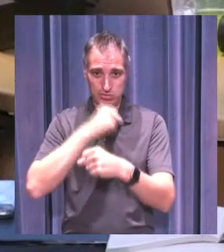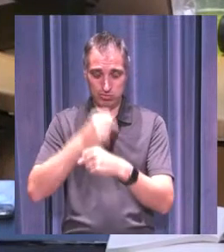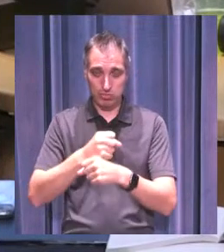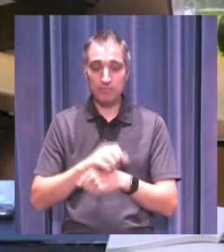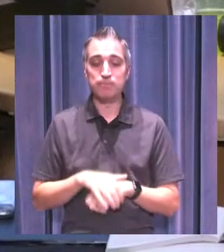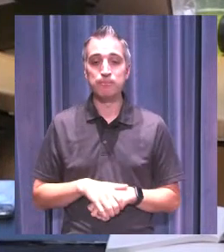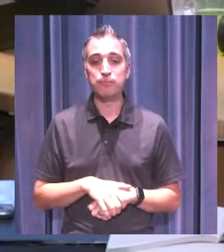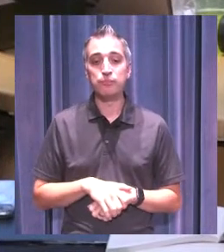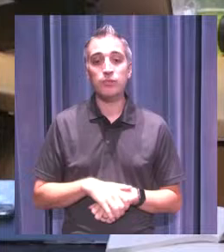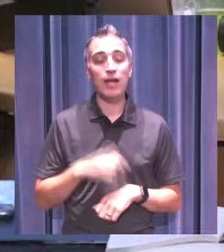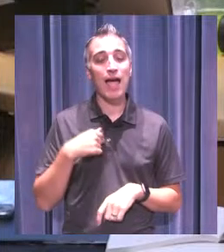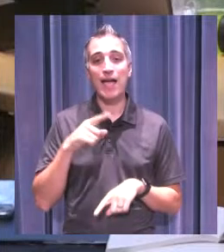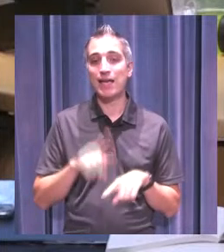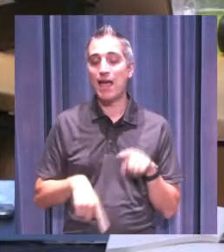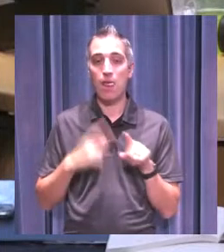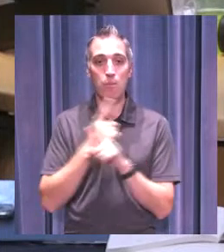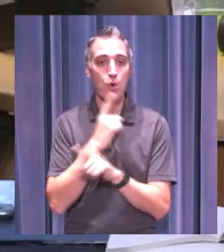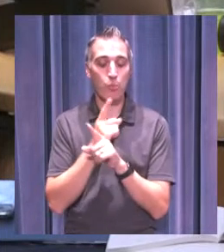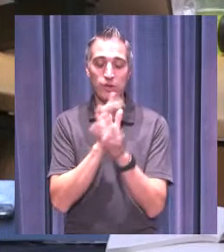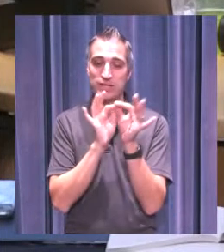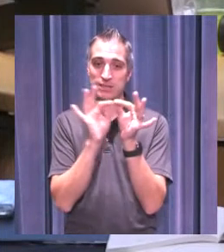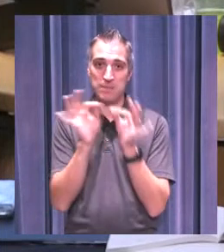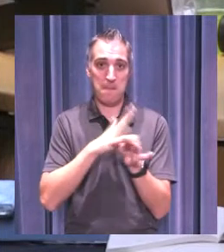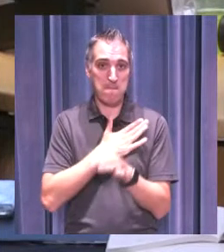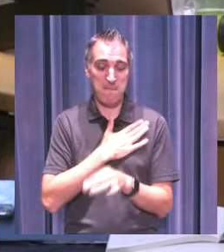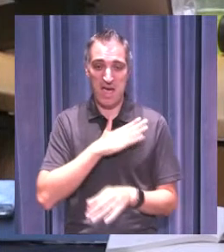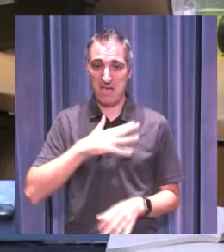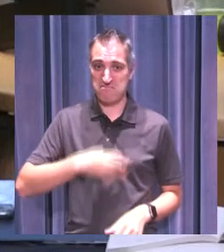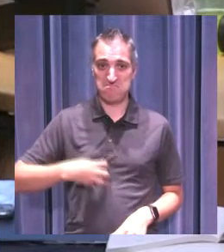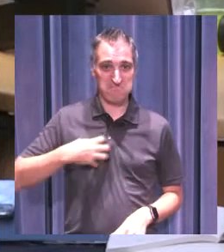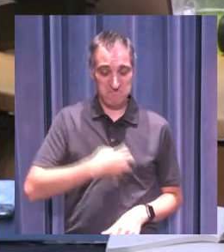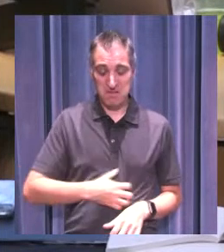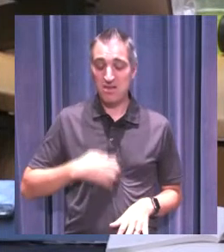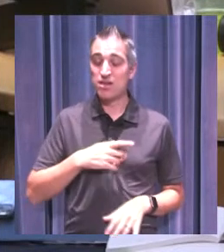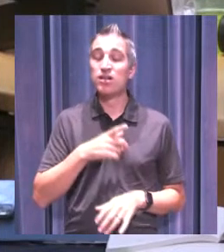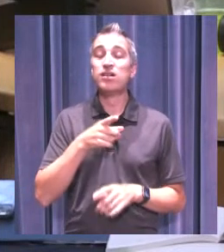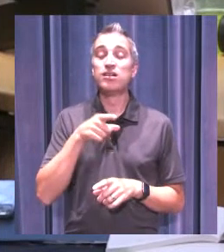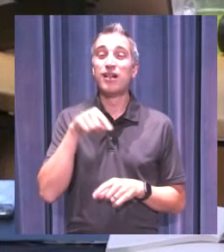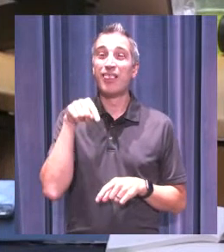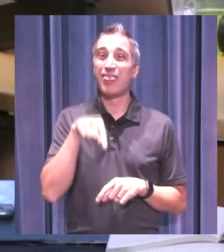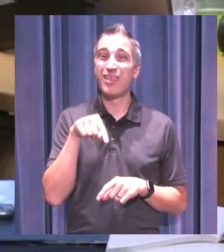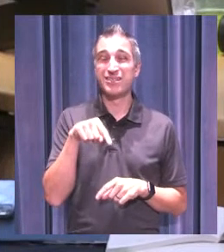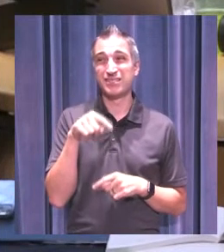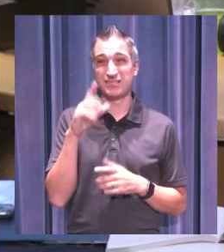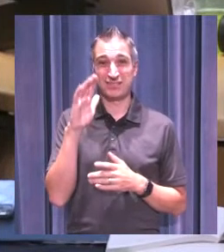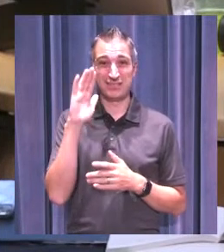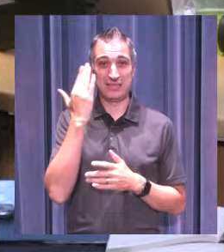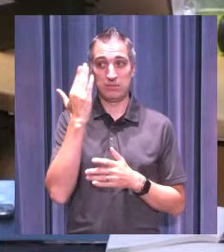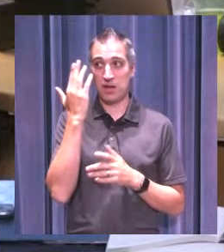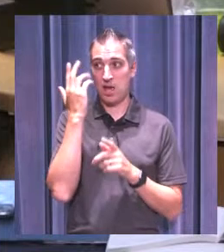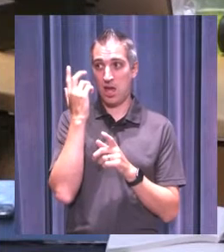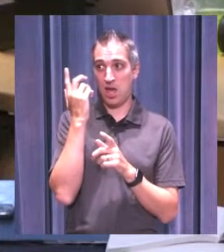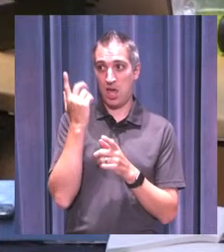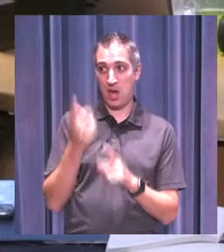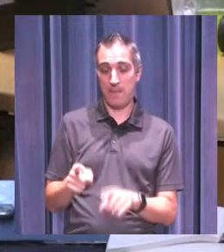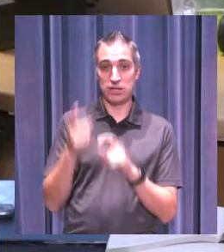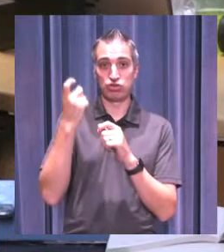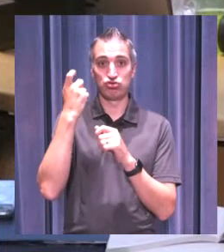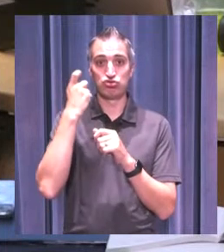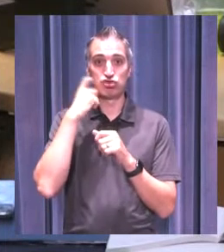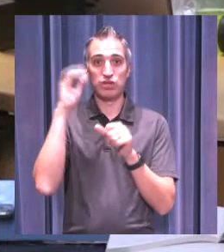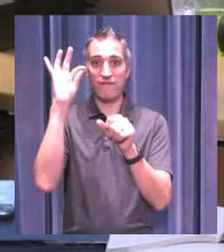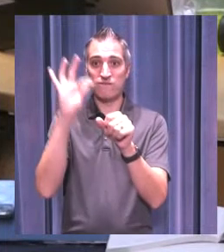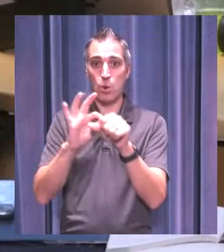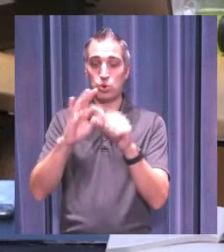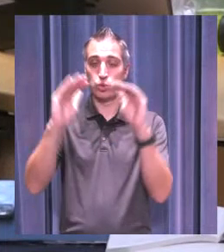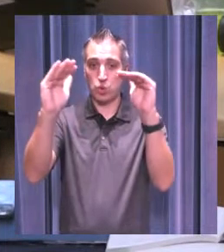to appropriately explain my disgust at the fact that this has conveniently come directly after a recent vote to lower the